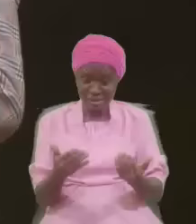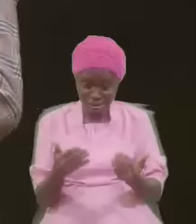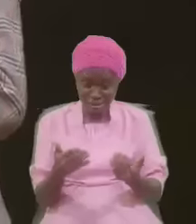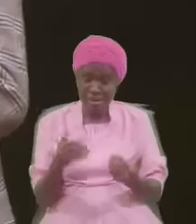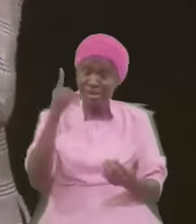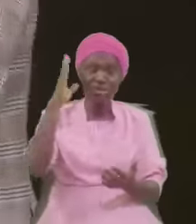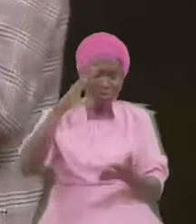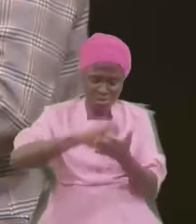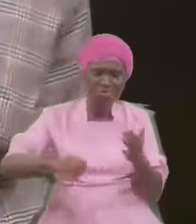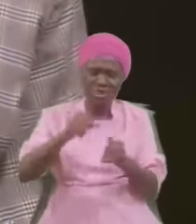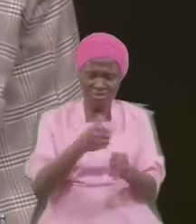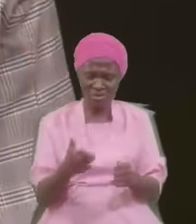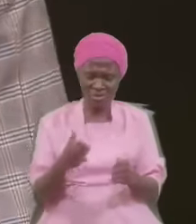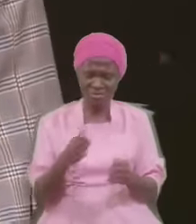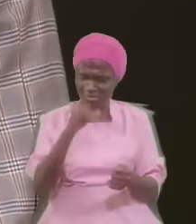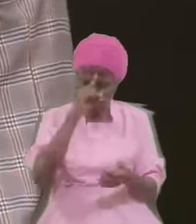take everything away.